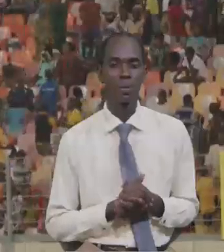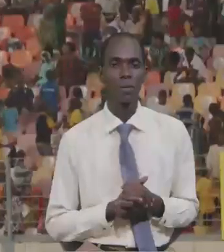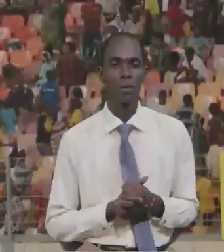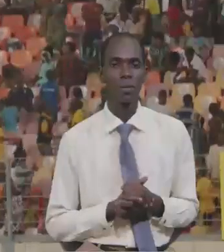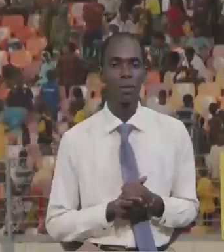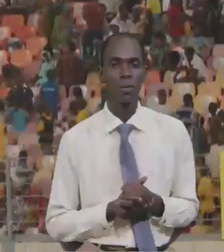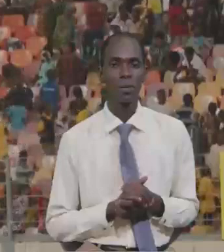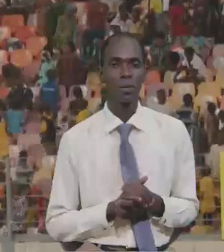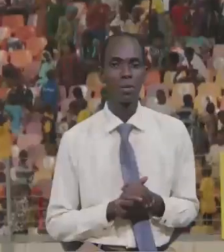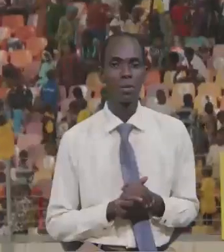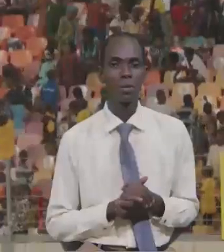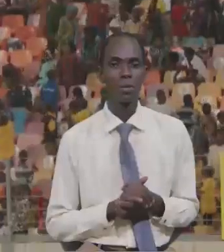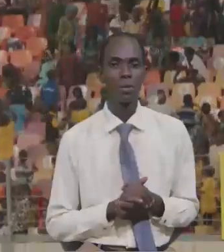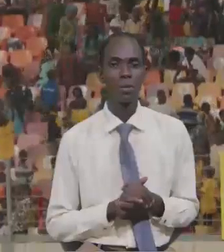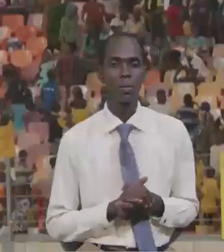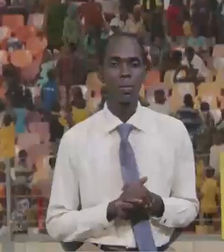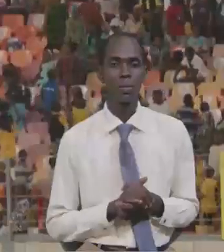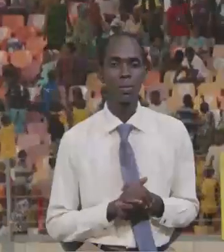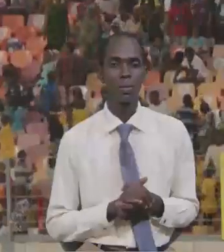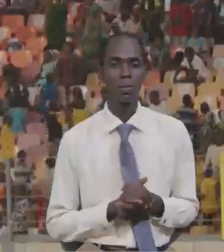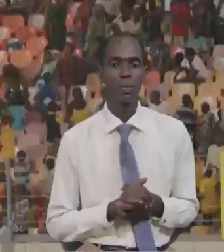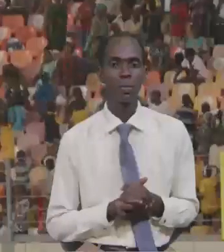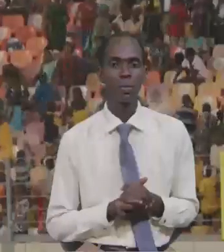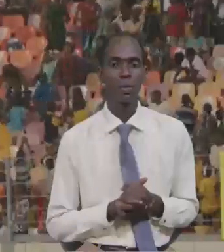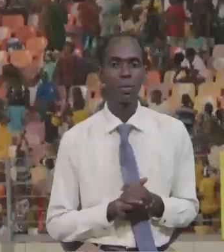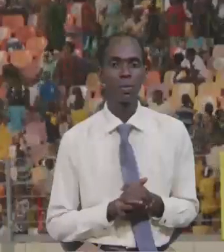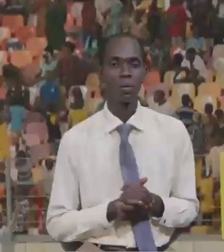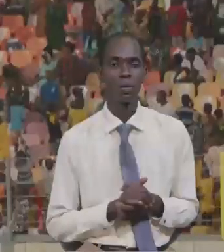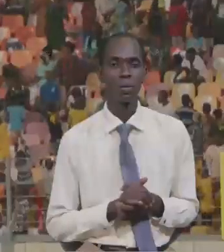In Jesus' name we pray.